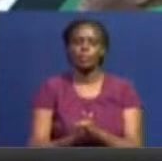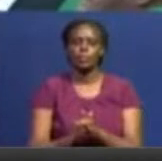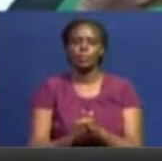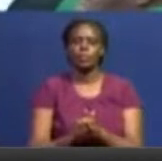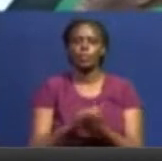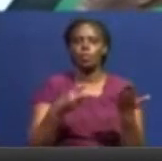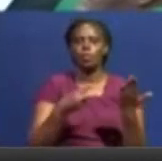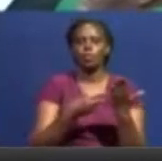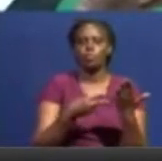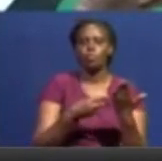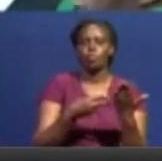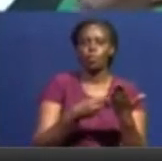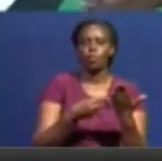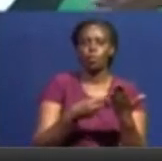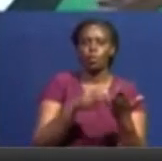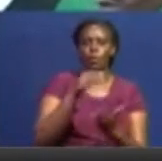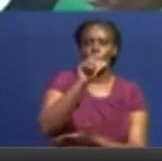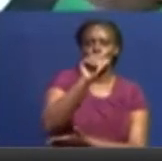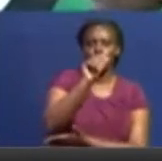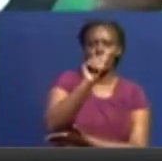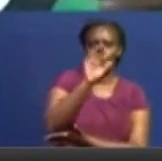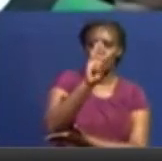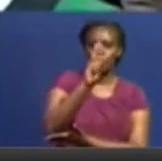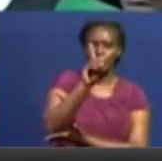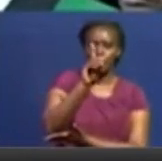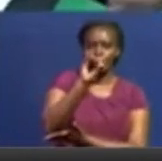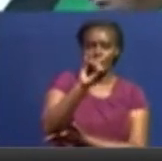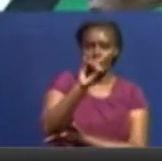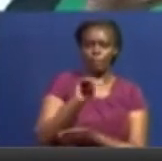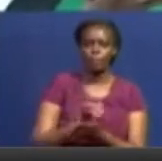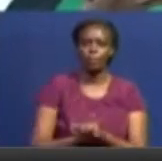Voi Hamis Chome Abdi.